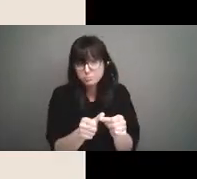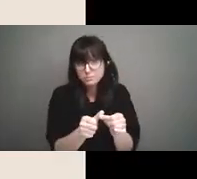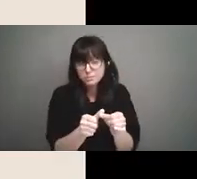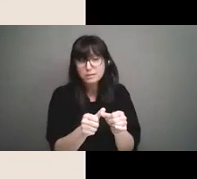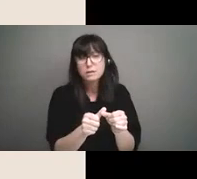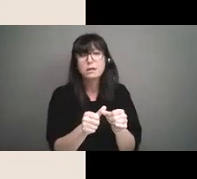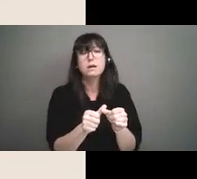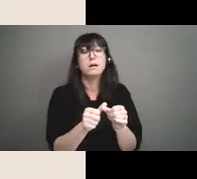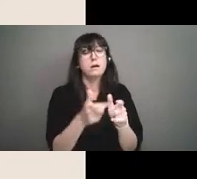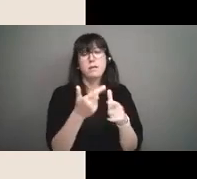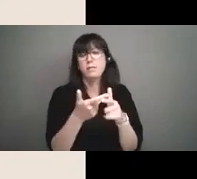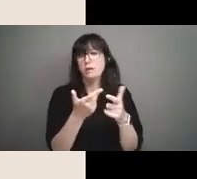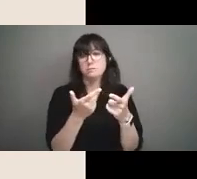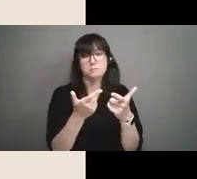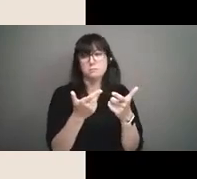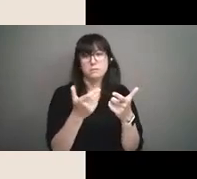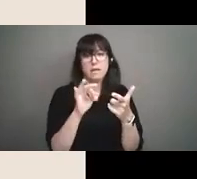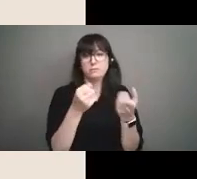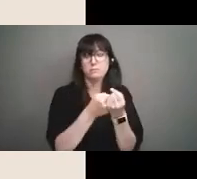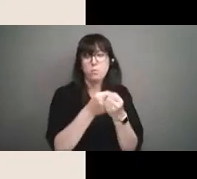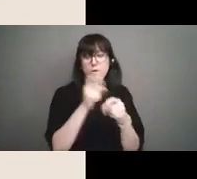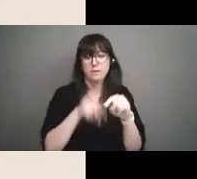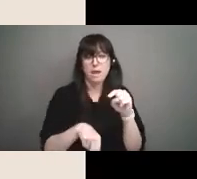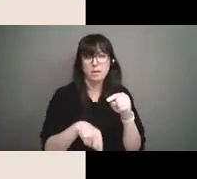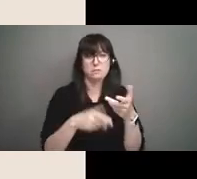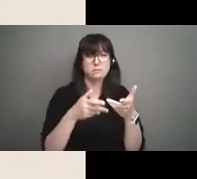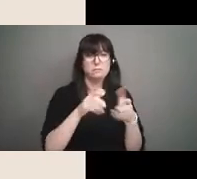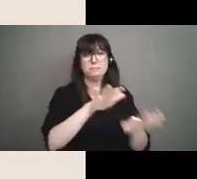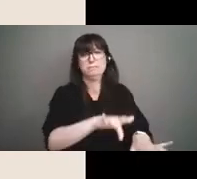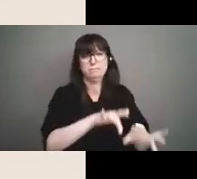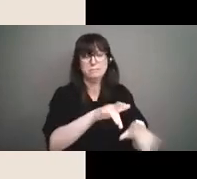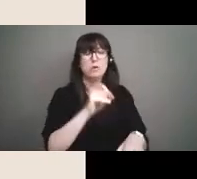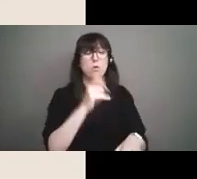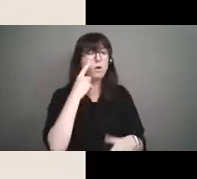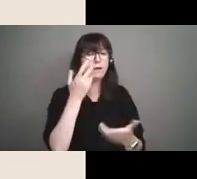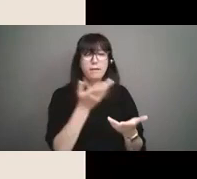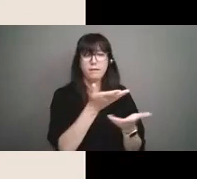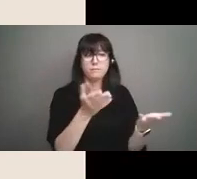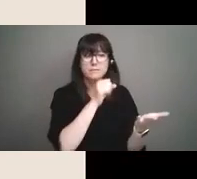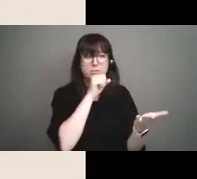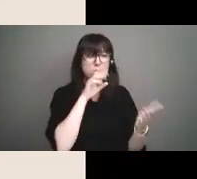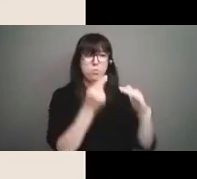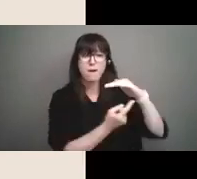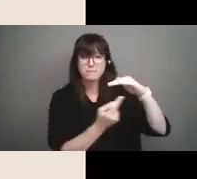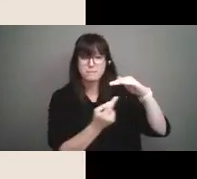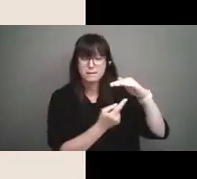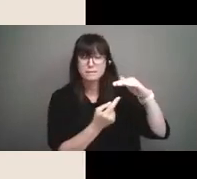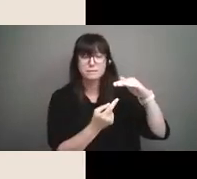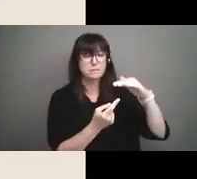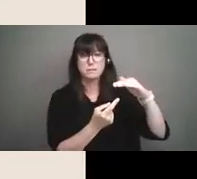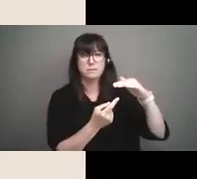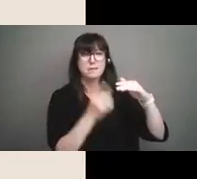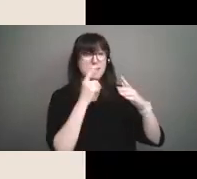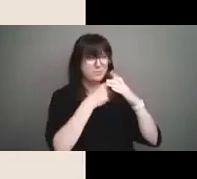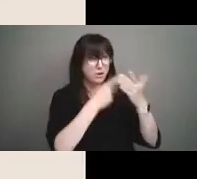to continue to support them, or especially when you think you're dealing with people in isolation and seniors. I think from the